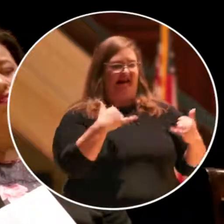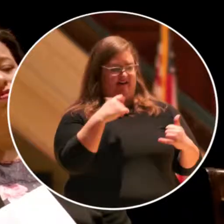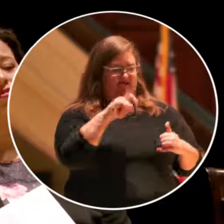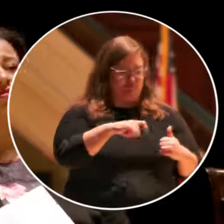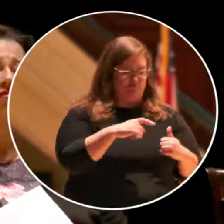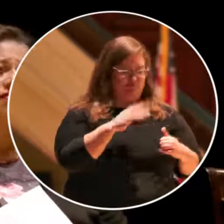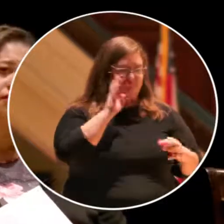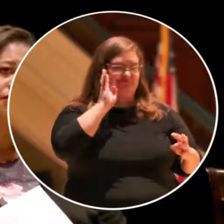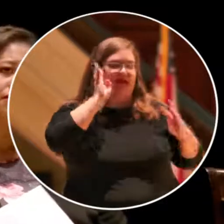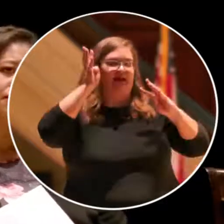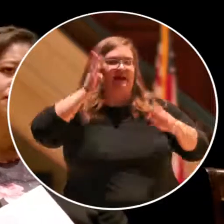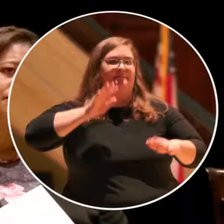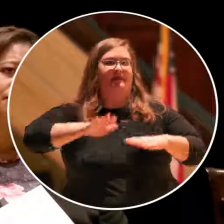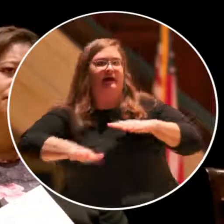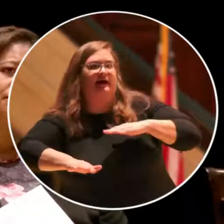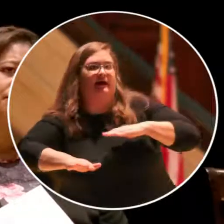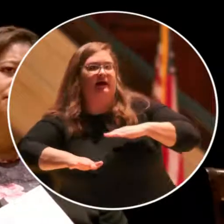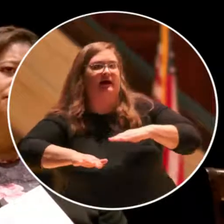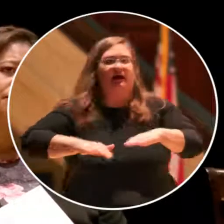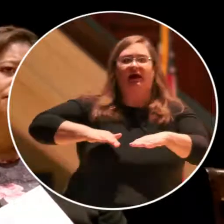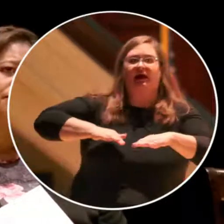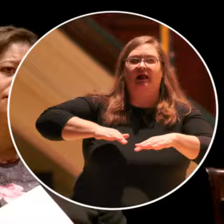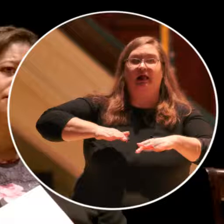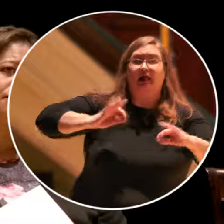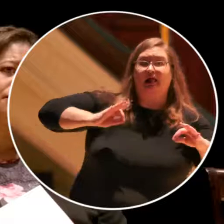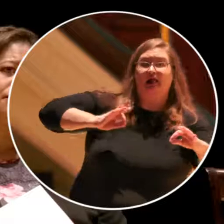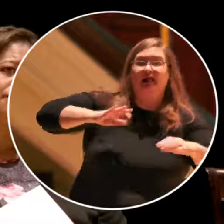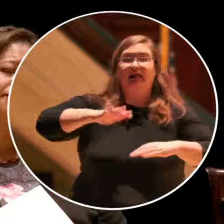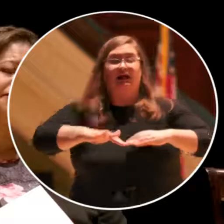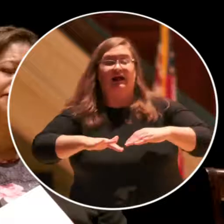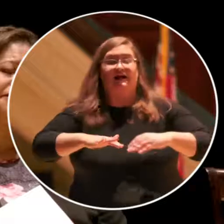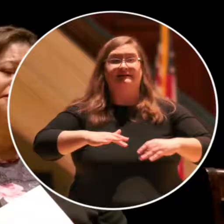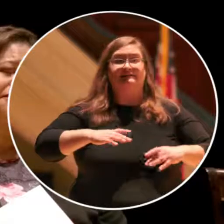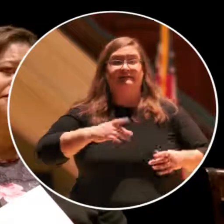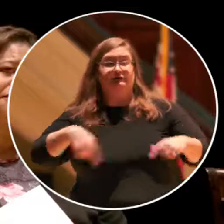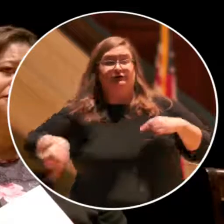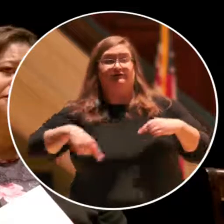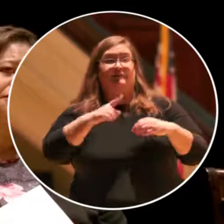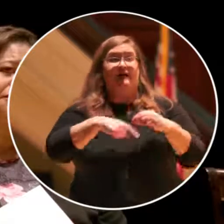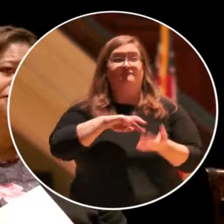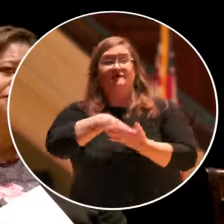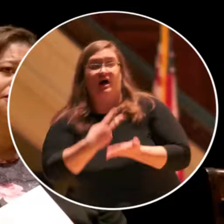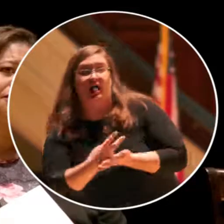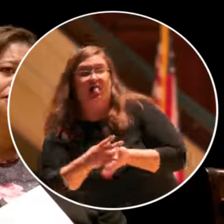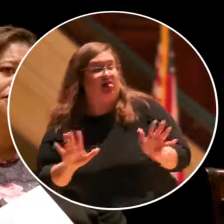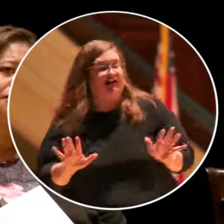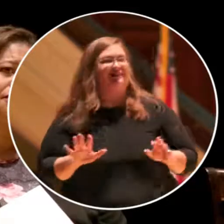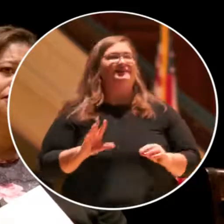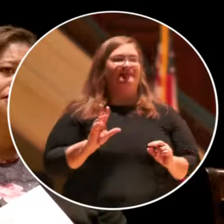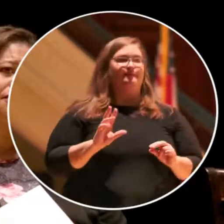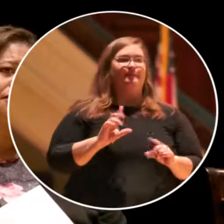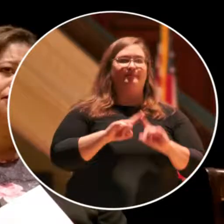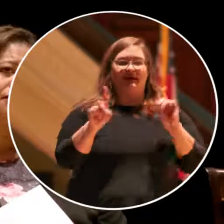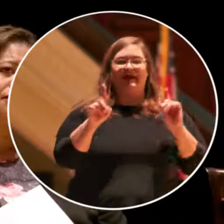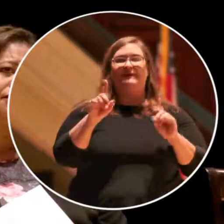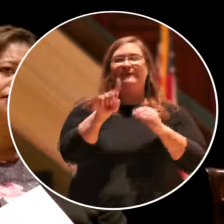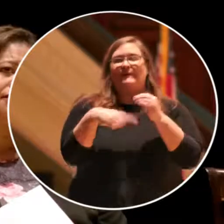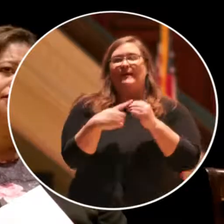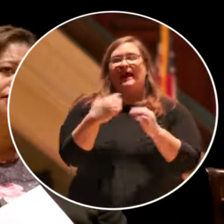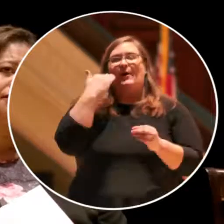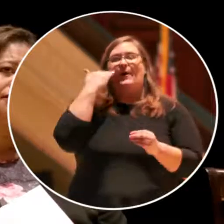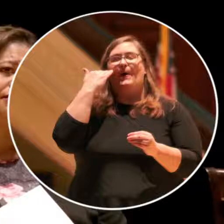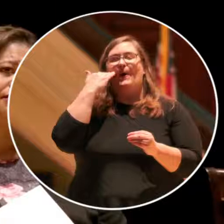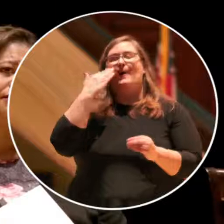along, always afraid of stepping on toes or tripping and falling. But when my Jax curls herself into my lap to describe